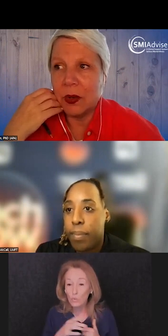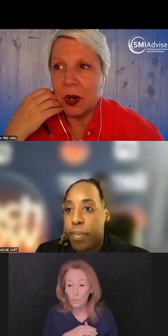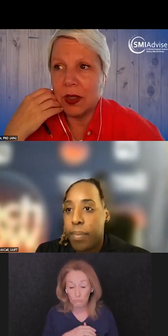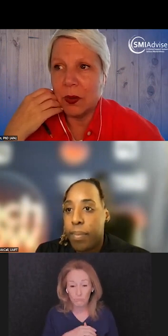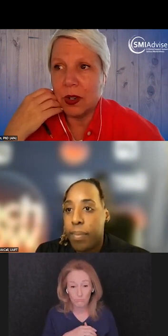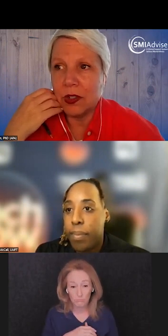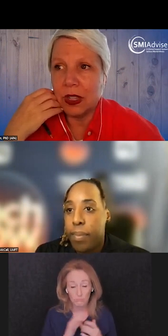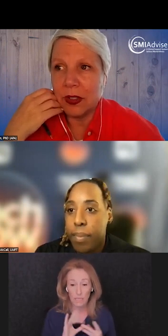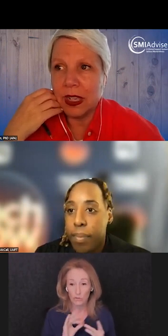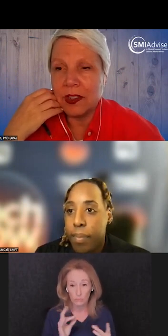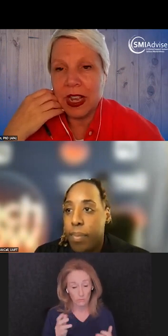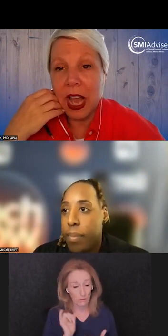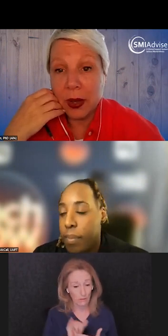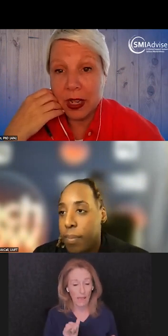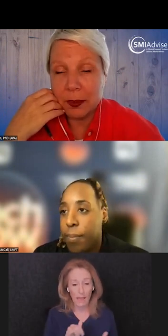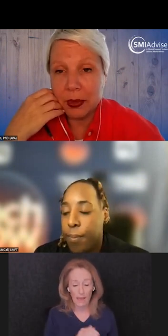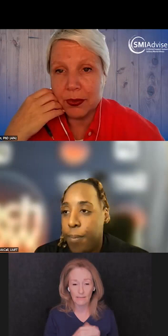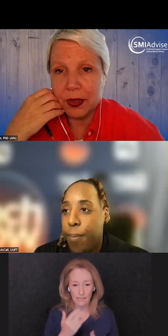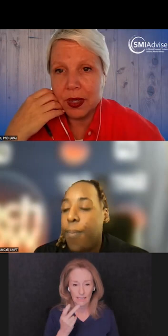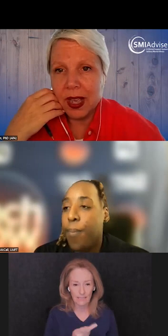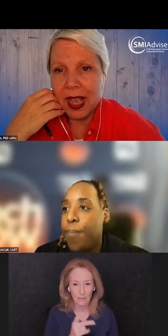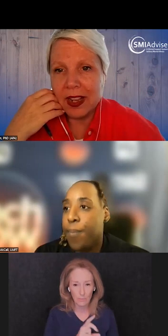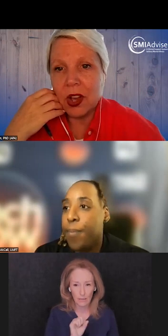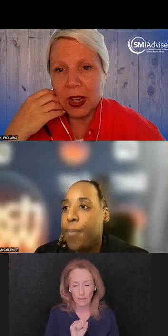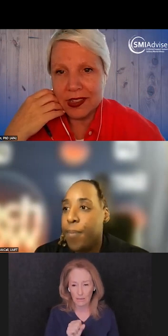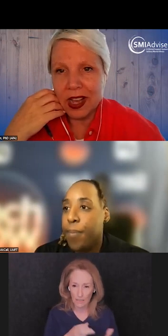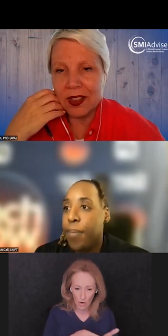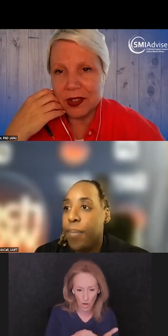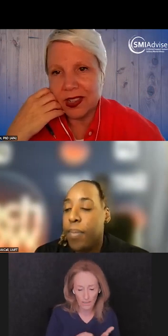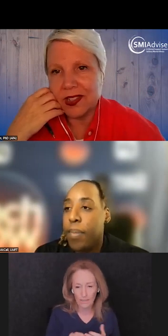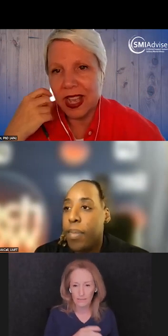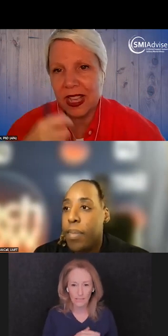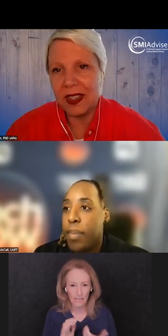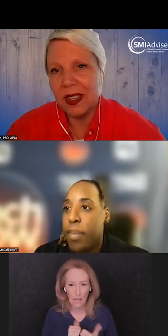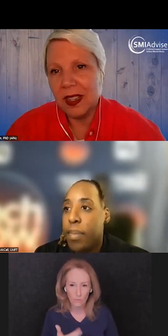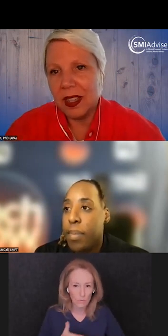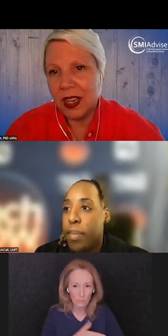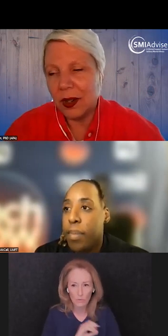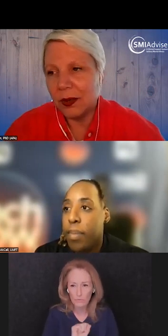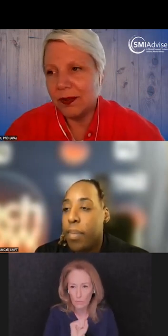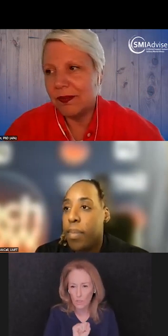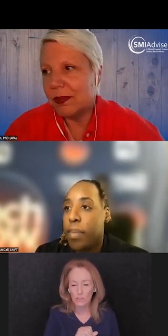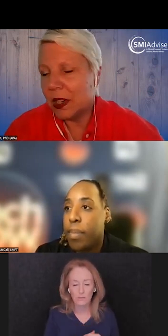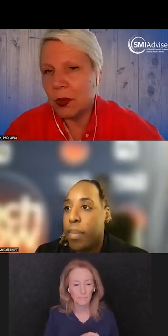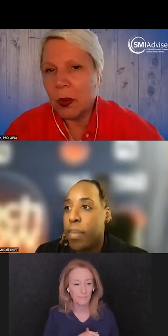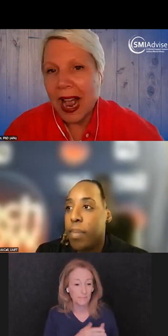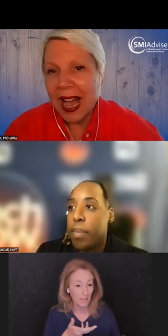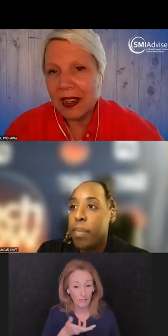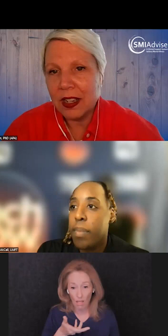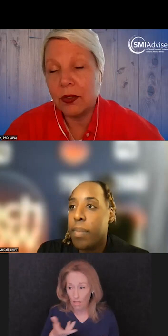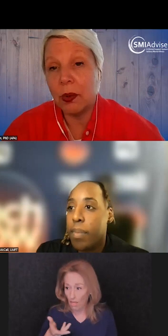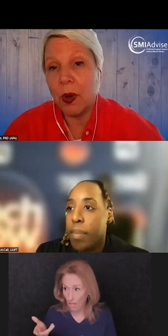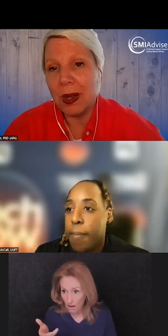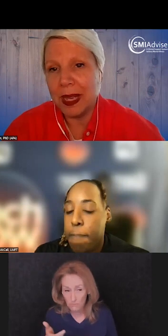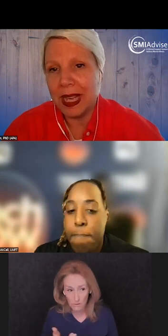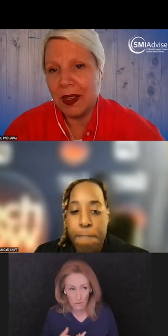reflecting on the work that we're delivering and saying, how can it improve? And talking to others and saying, here's where we're at,